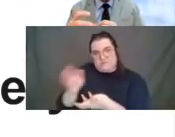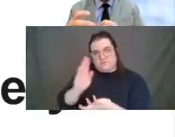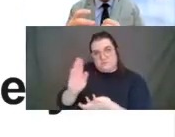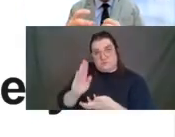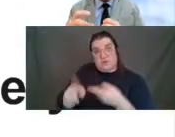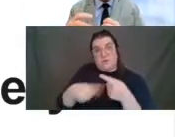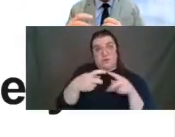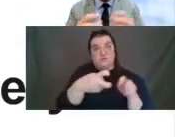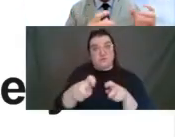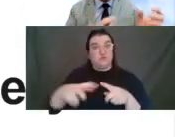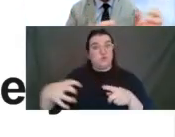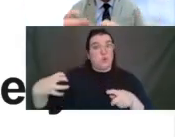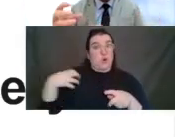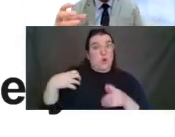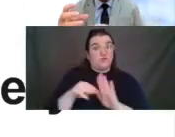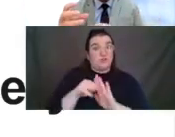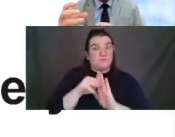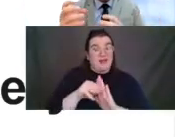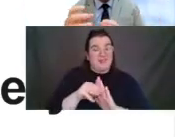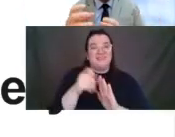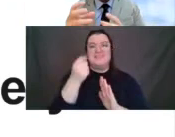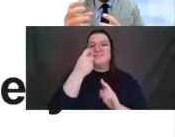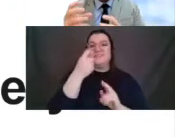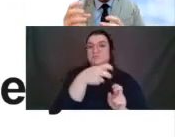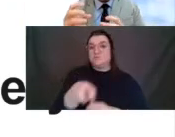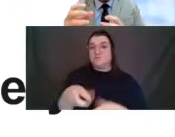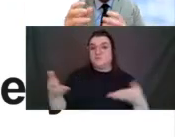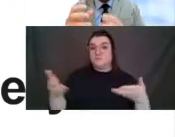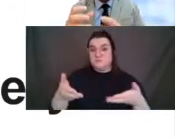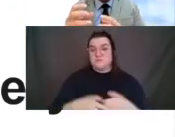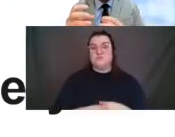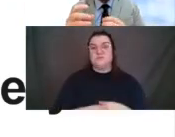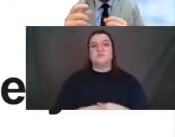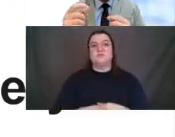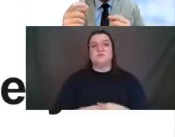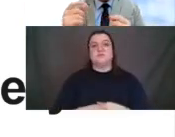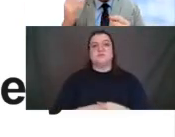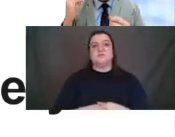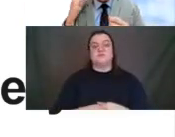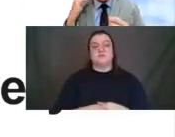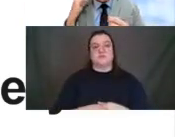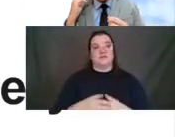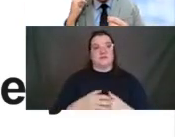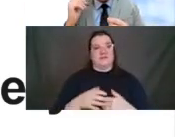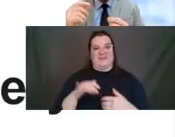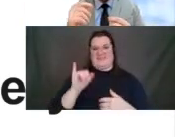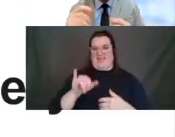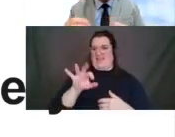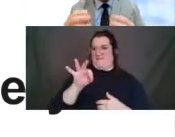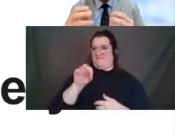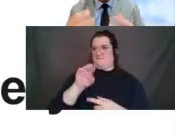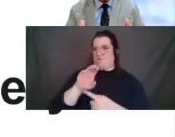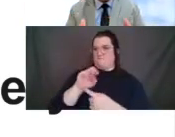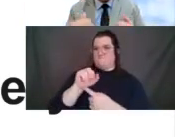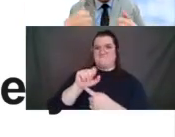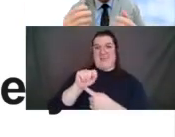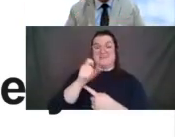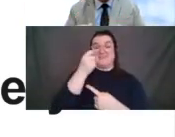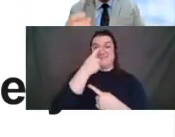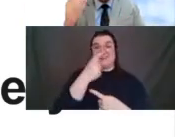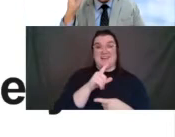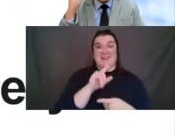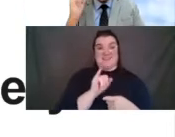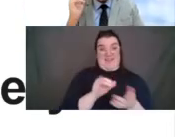model is that we're switching to a format where the provider is actually providing coaching